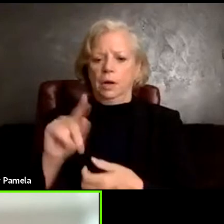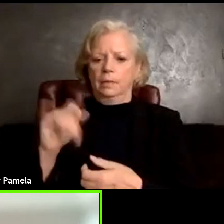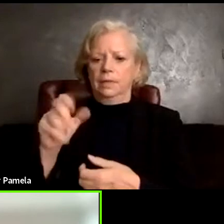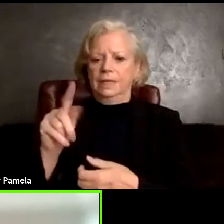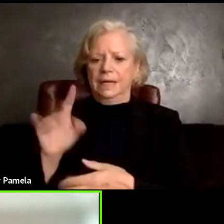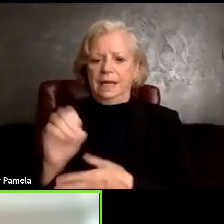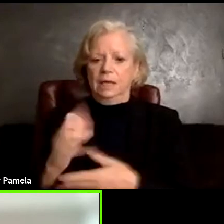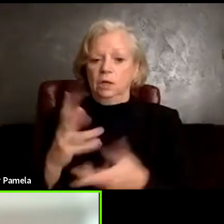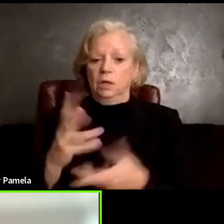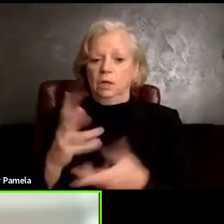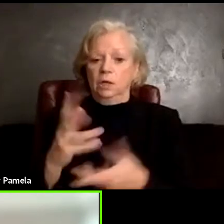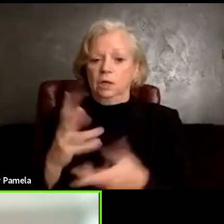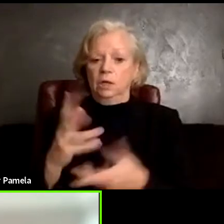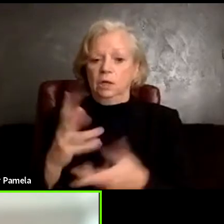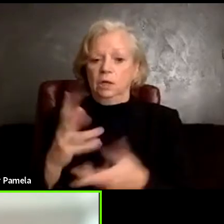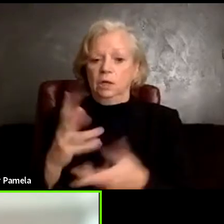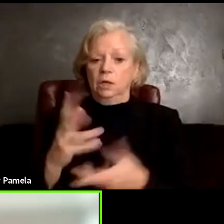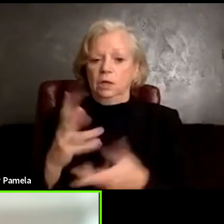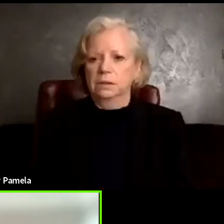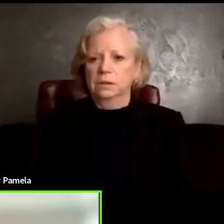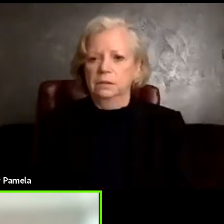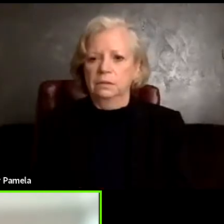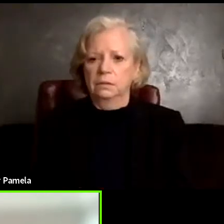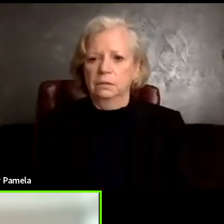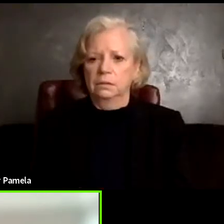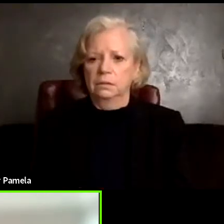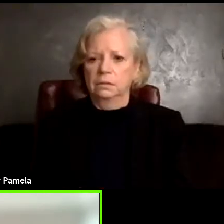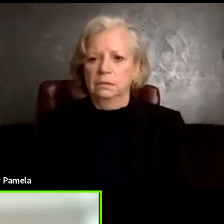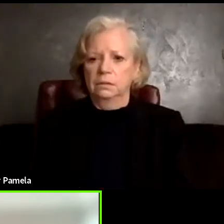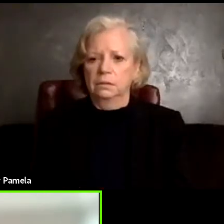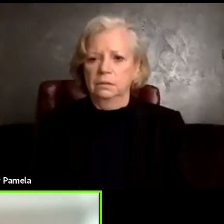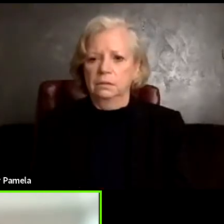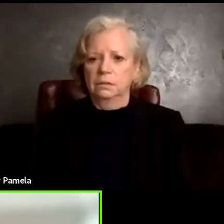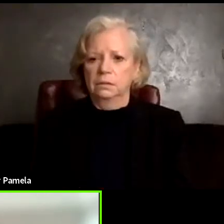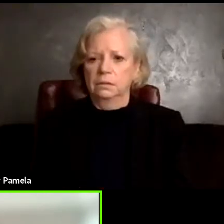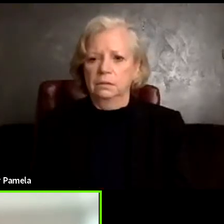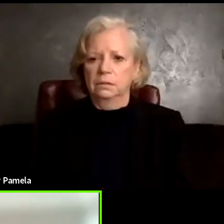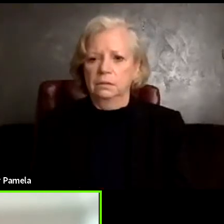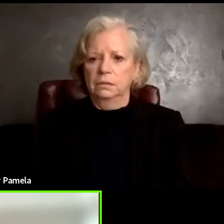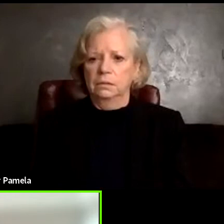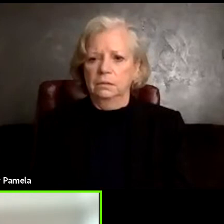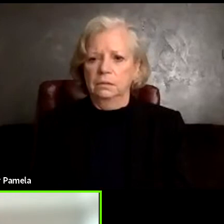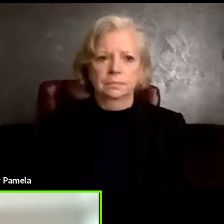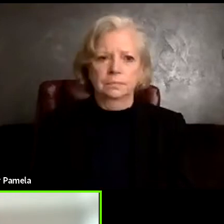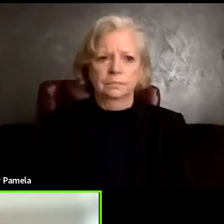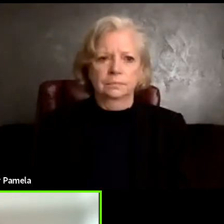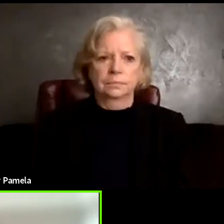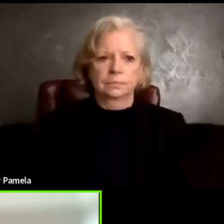like to share with the group.